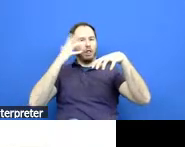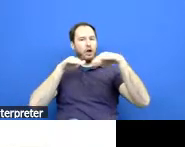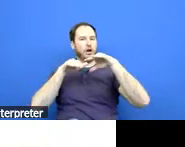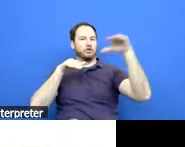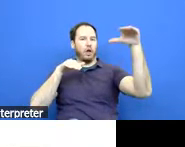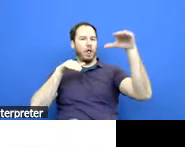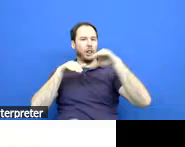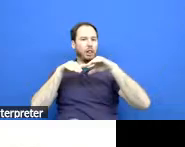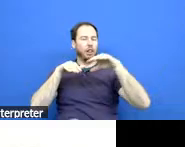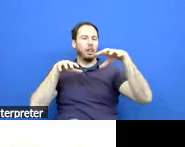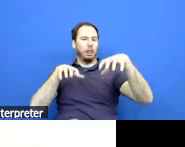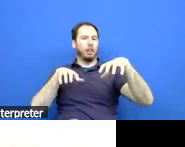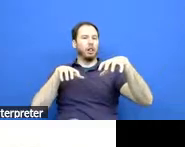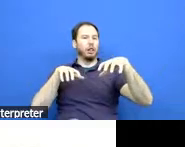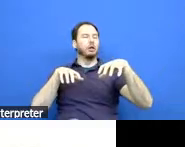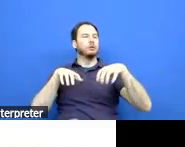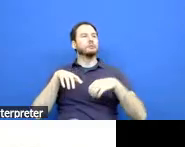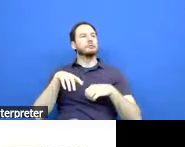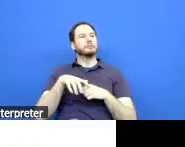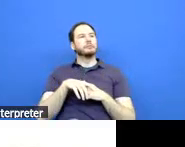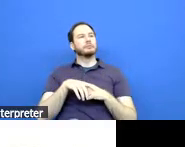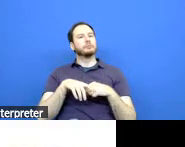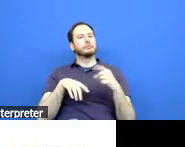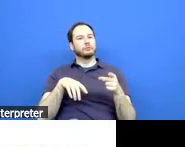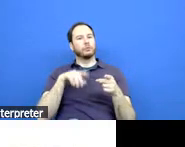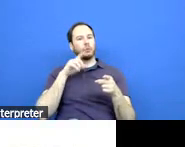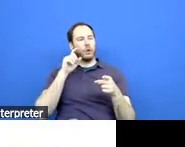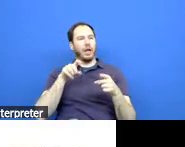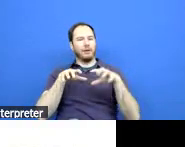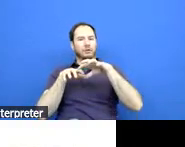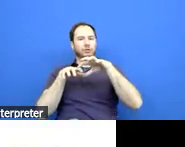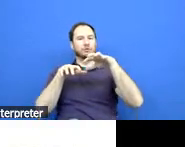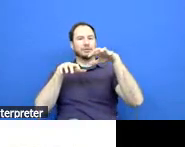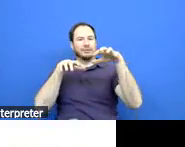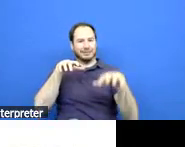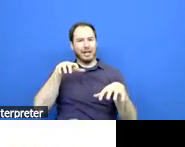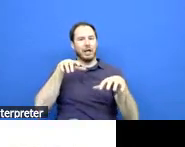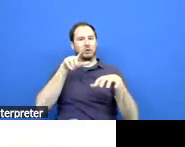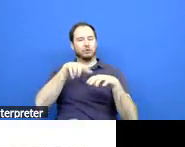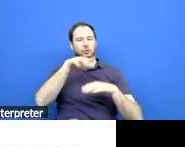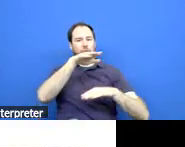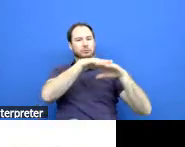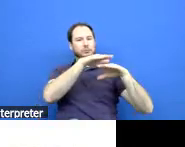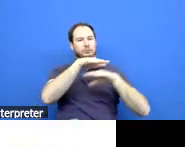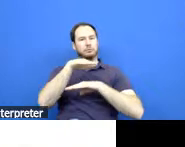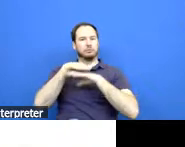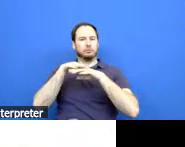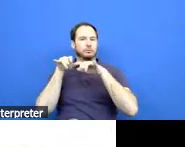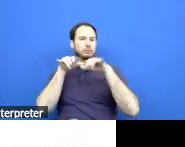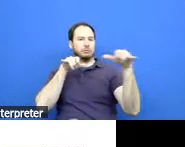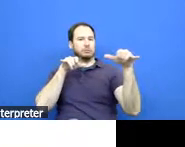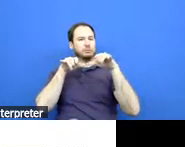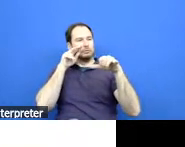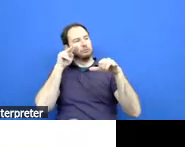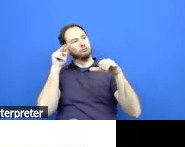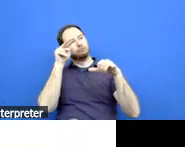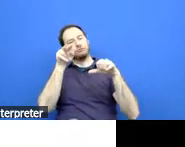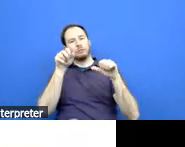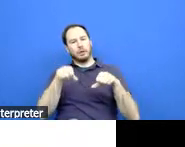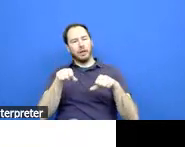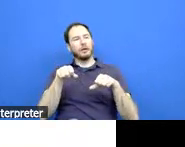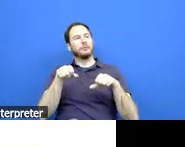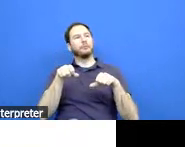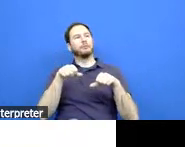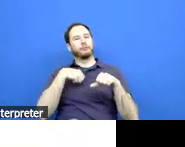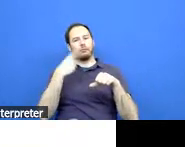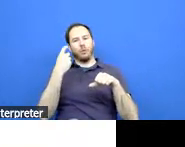units. Those need to be sat down lower to still maintain that line of sight. Then there's another